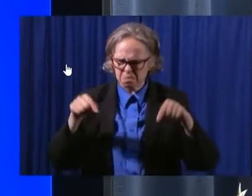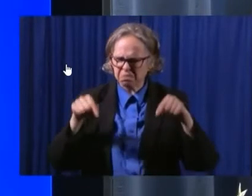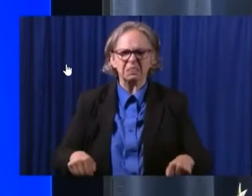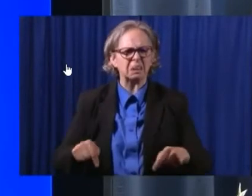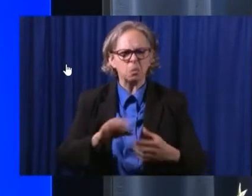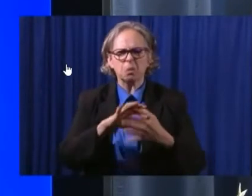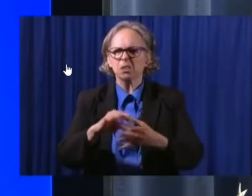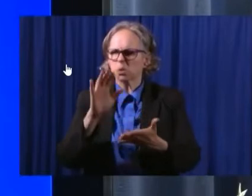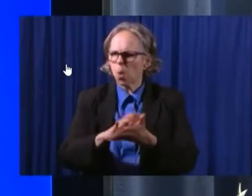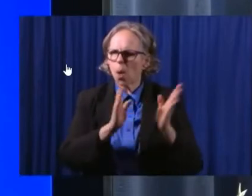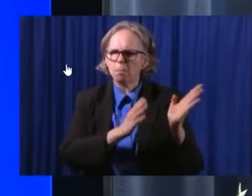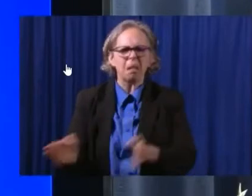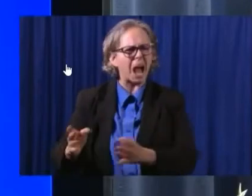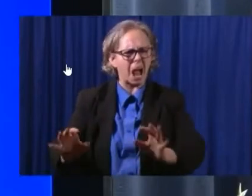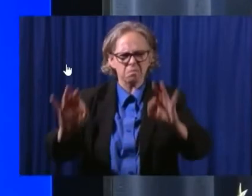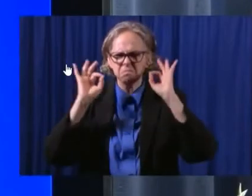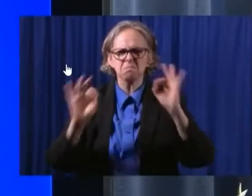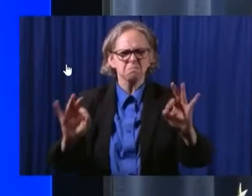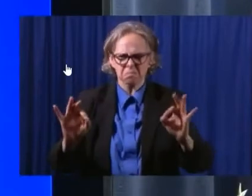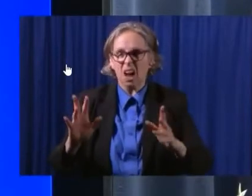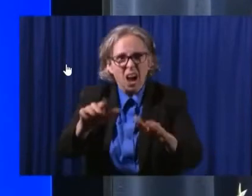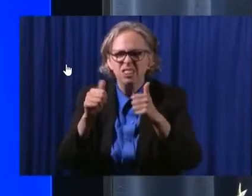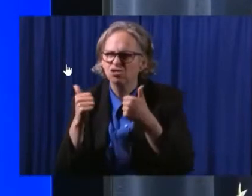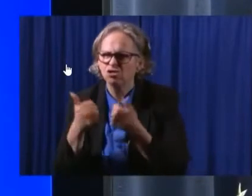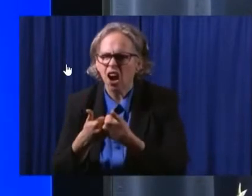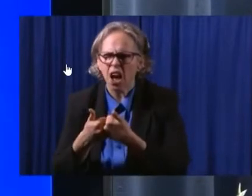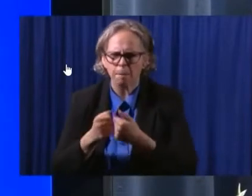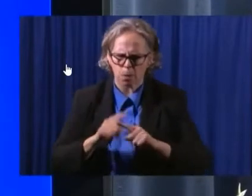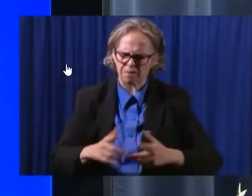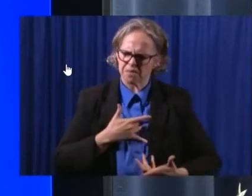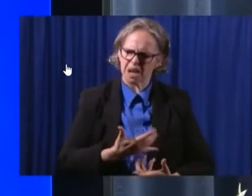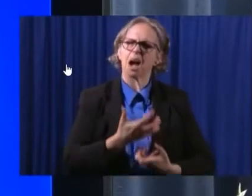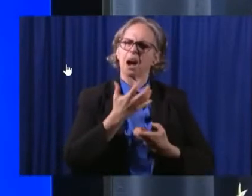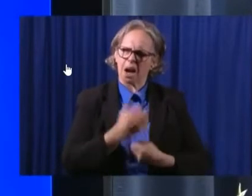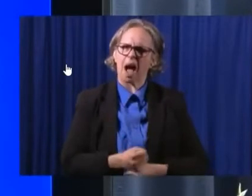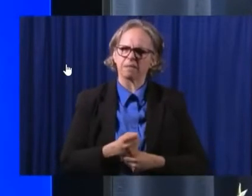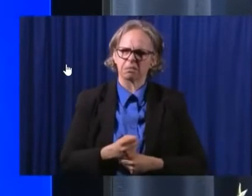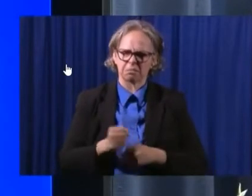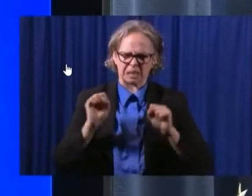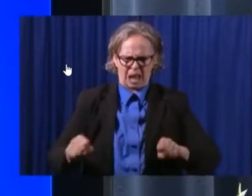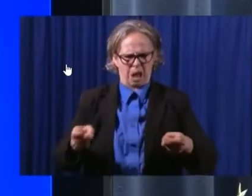We face challenges, but we got a lot of great people out there who are